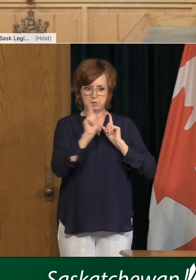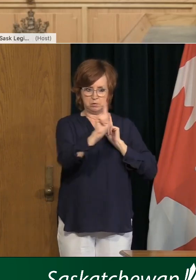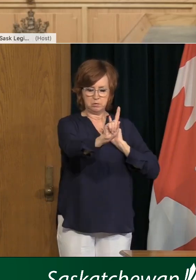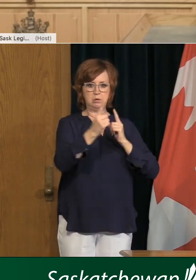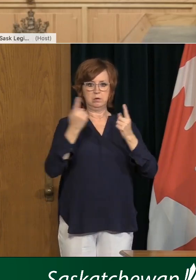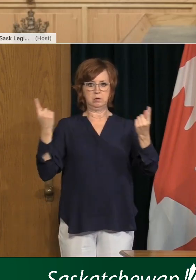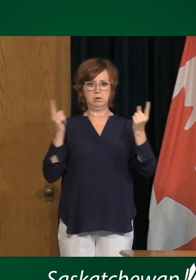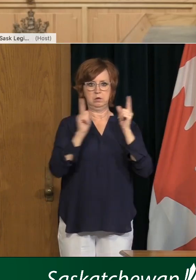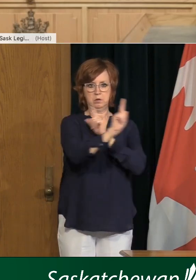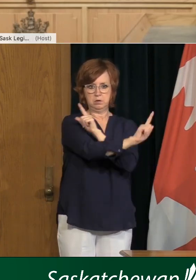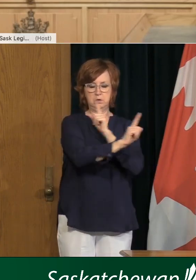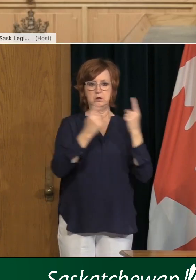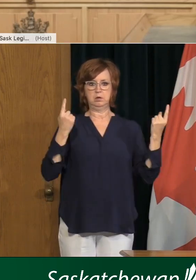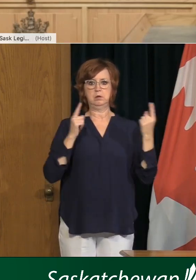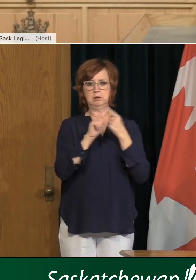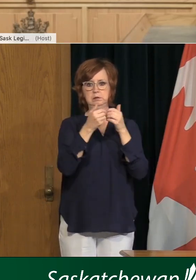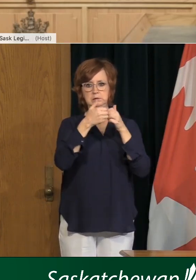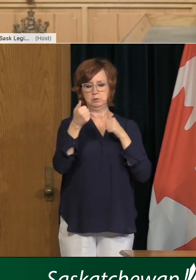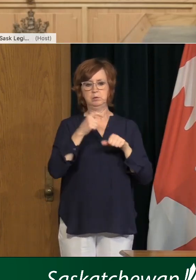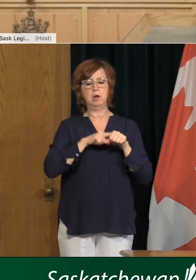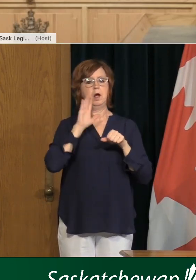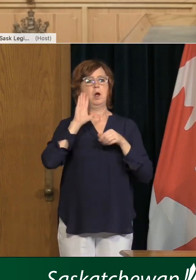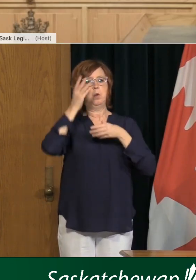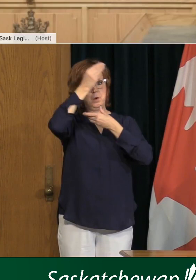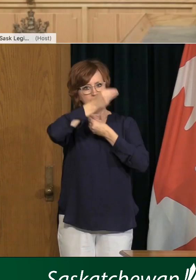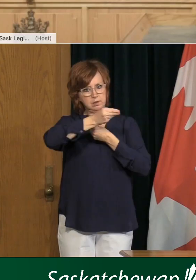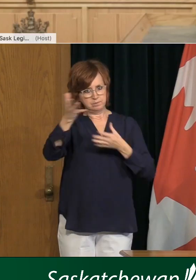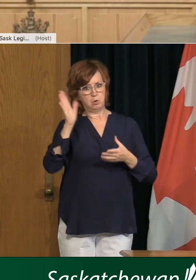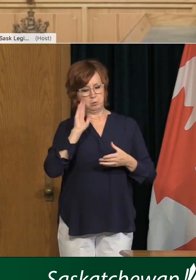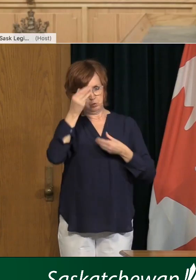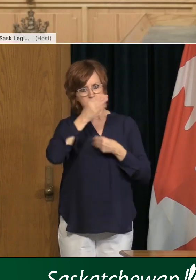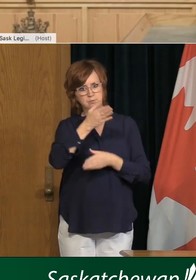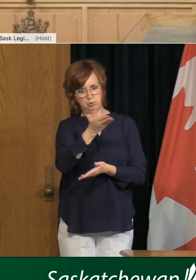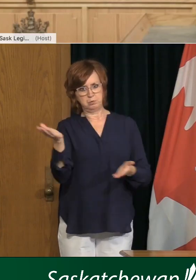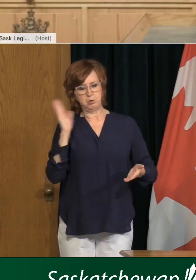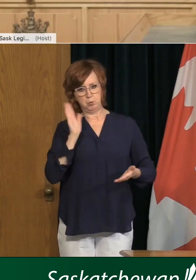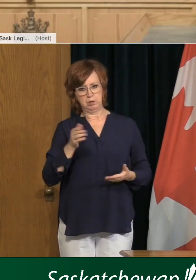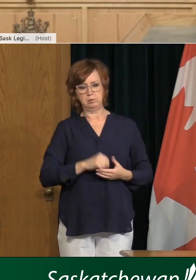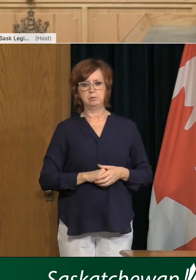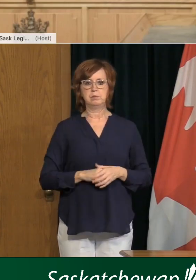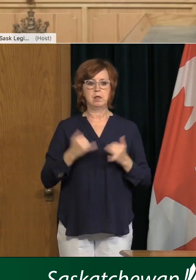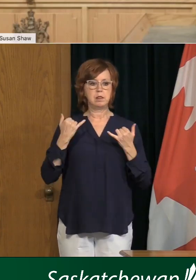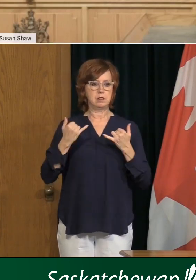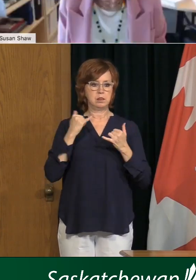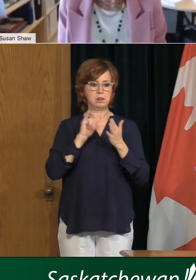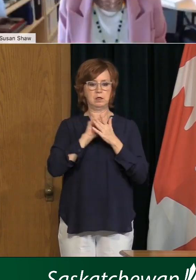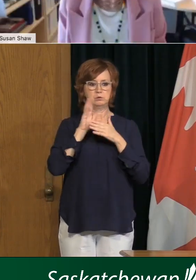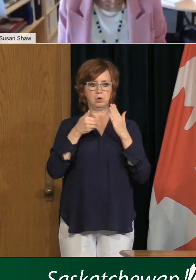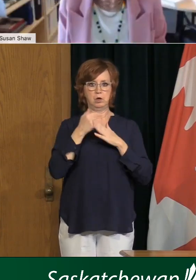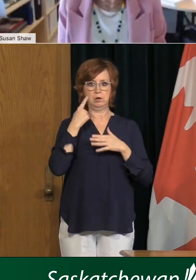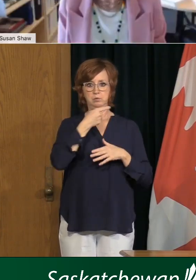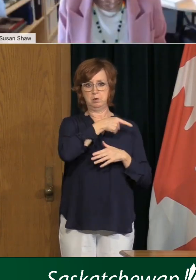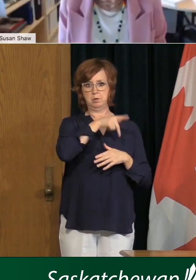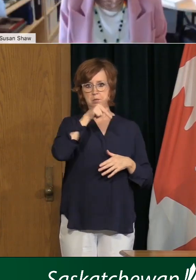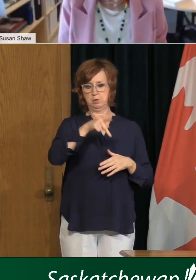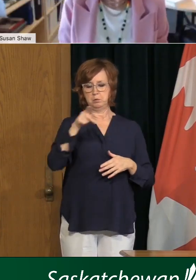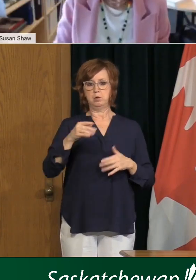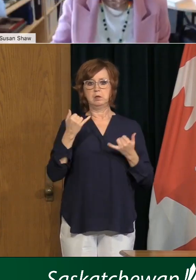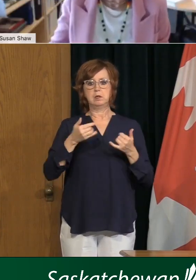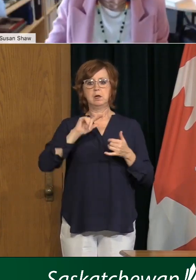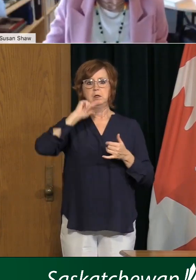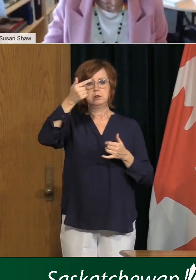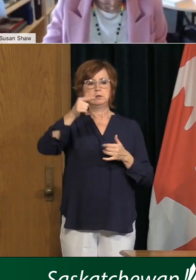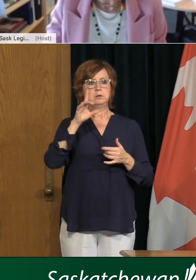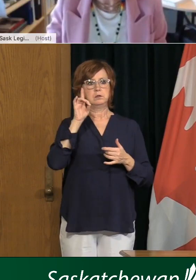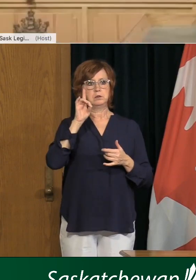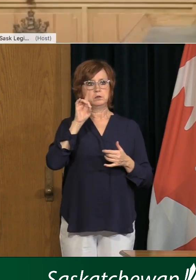and when it becomes available. So that's the end of the formal presentation. I'd like to hand over to my colleague, Dr.